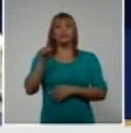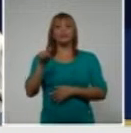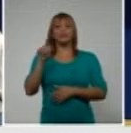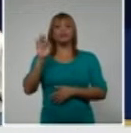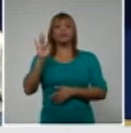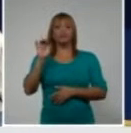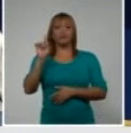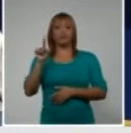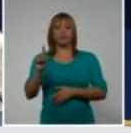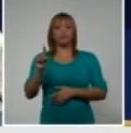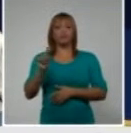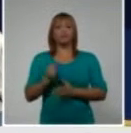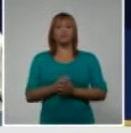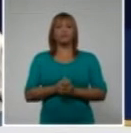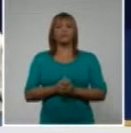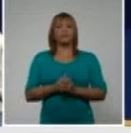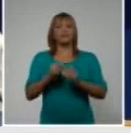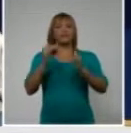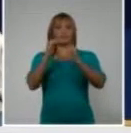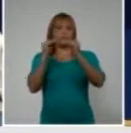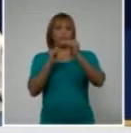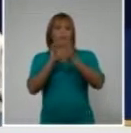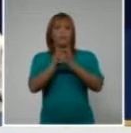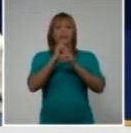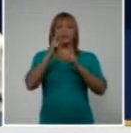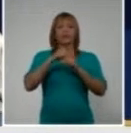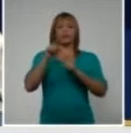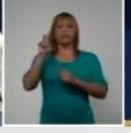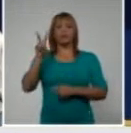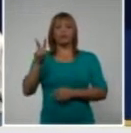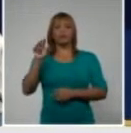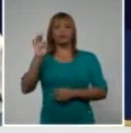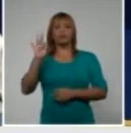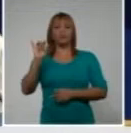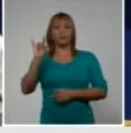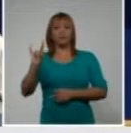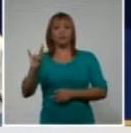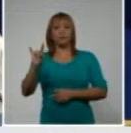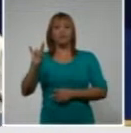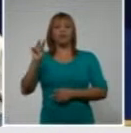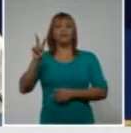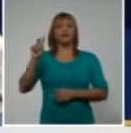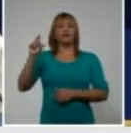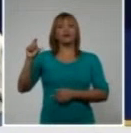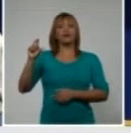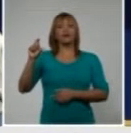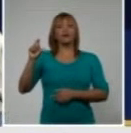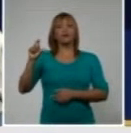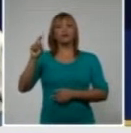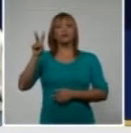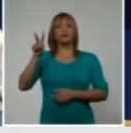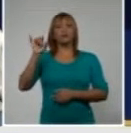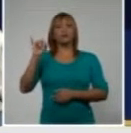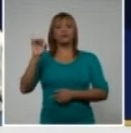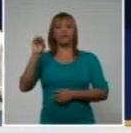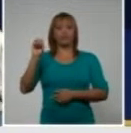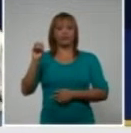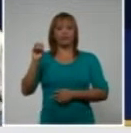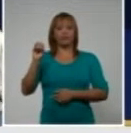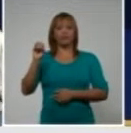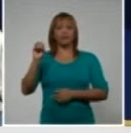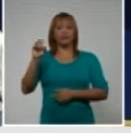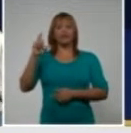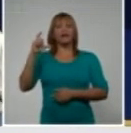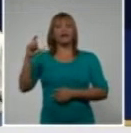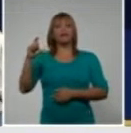case contacts, that is the 85.1%, which denotes the importance of this risk group. Thus,